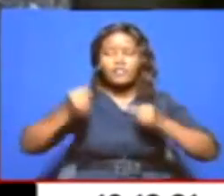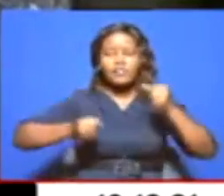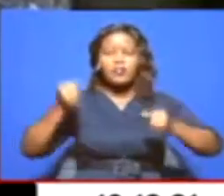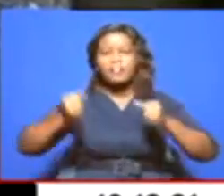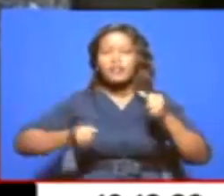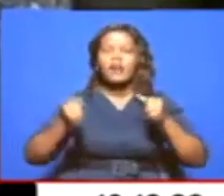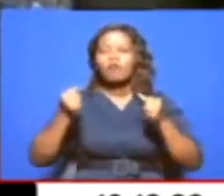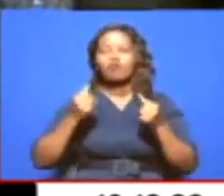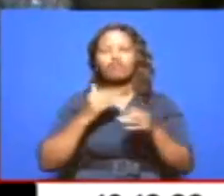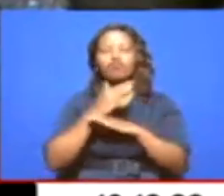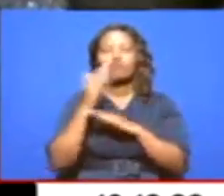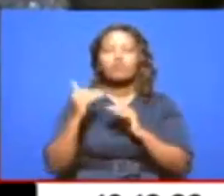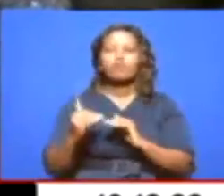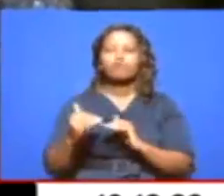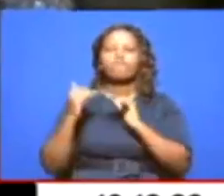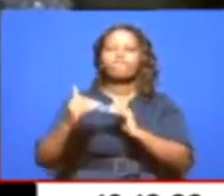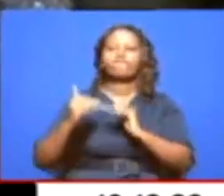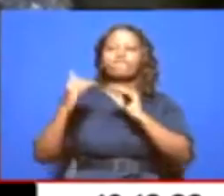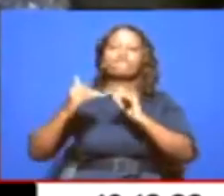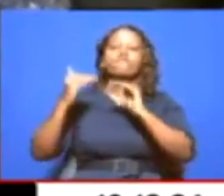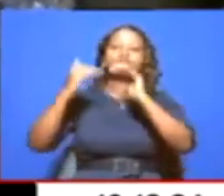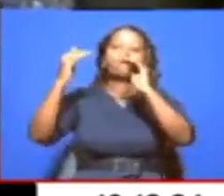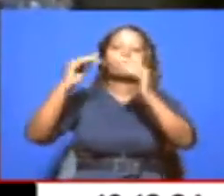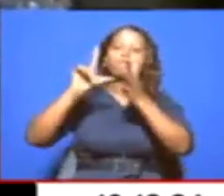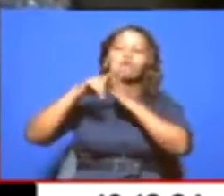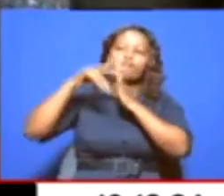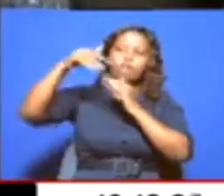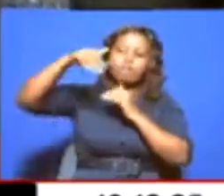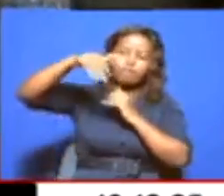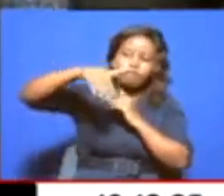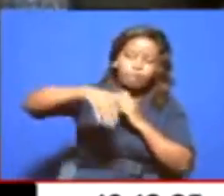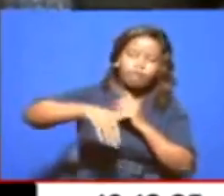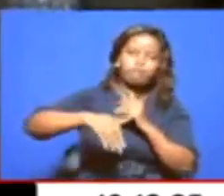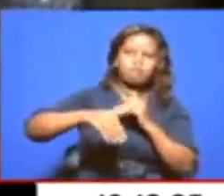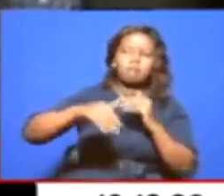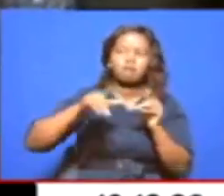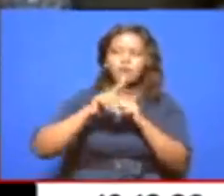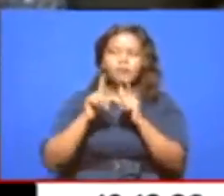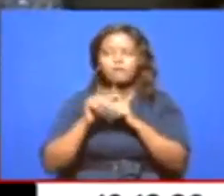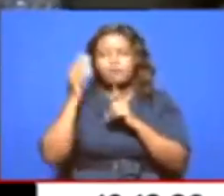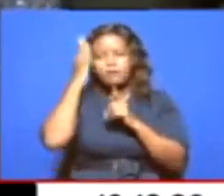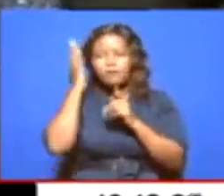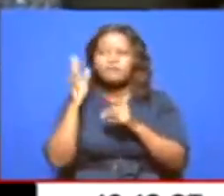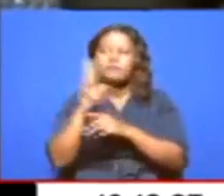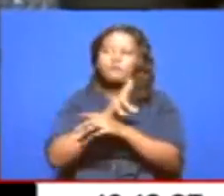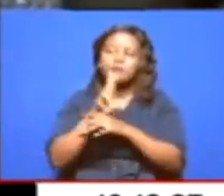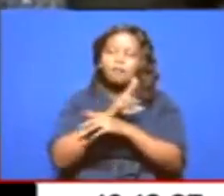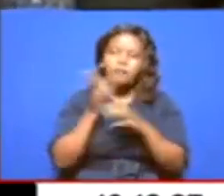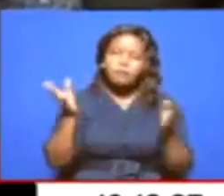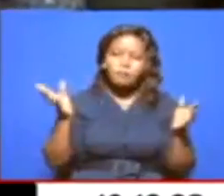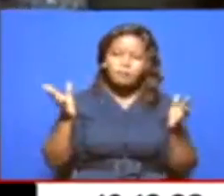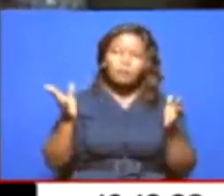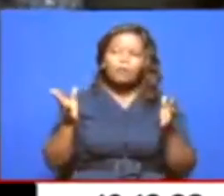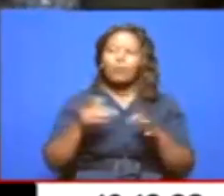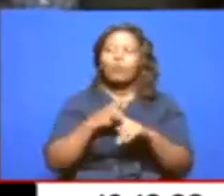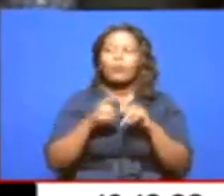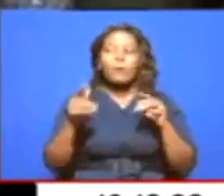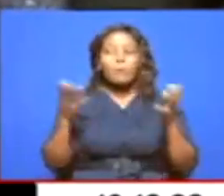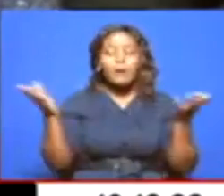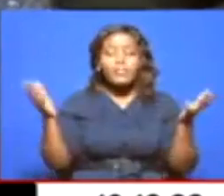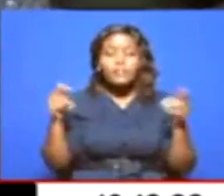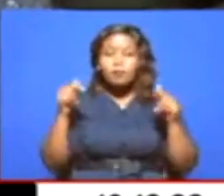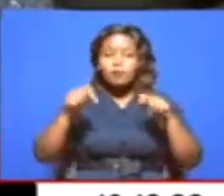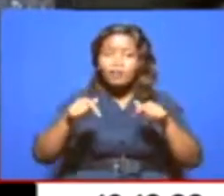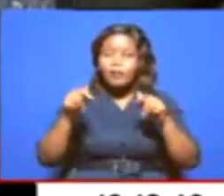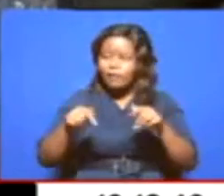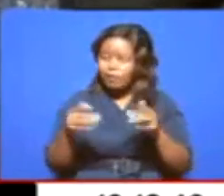through the stairs, and then they come down also, even though they're using the spikes. But this one now, the design is that we are